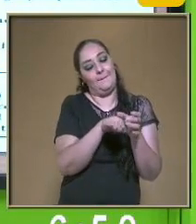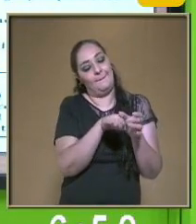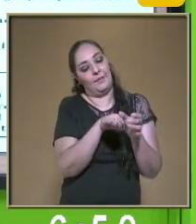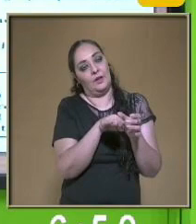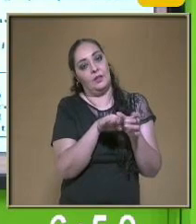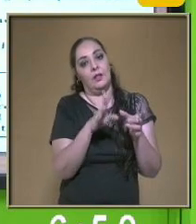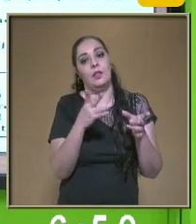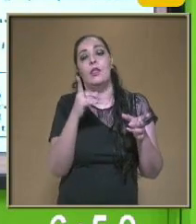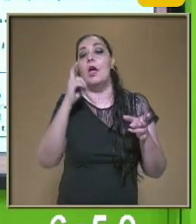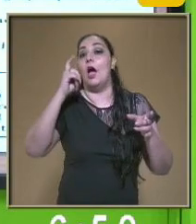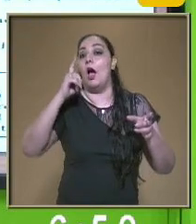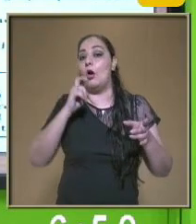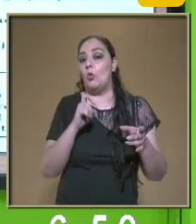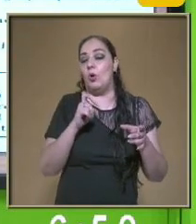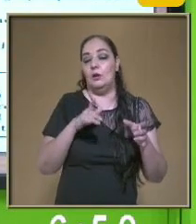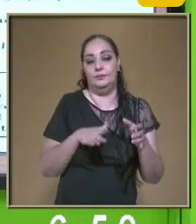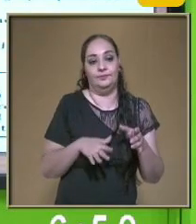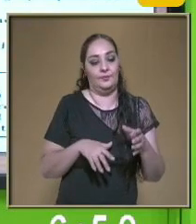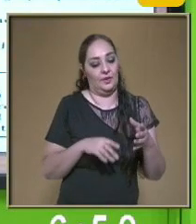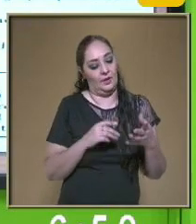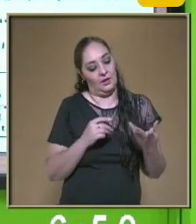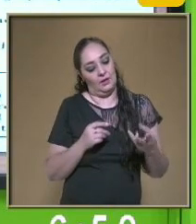with water. Add